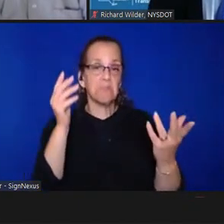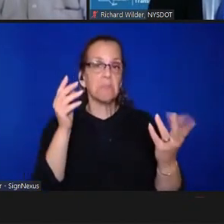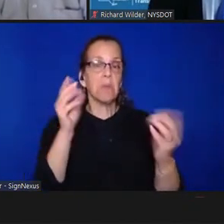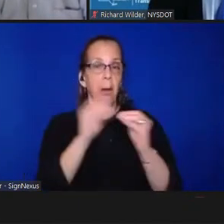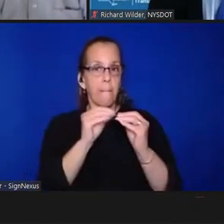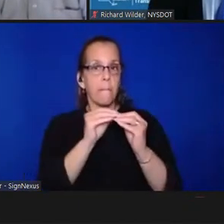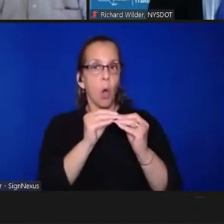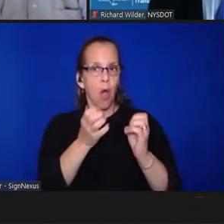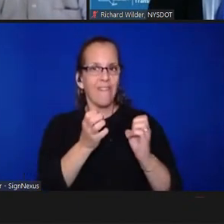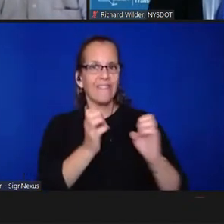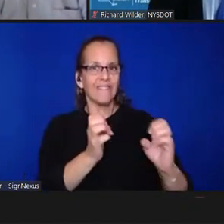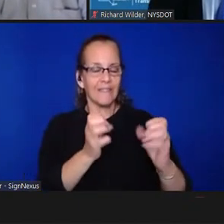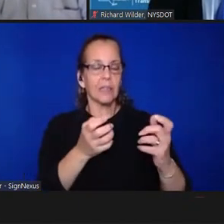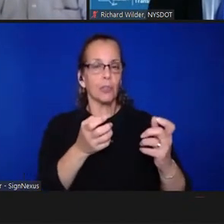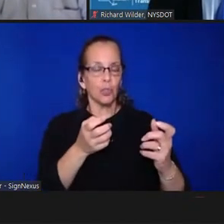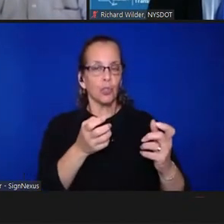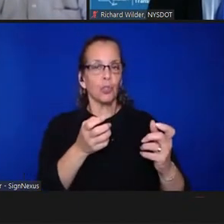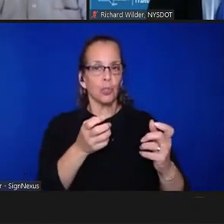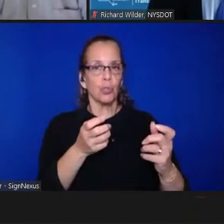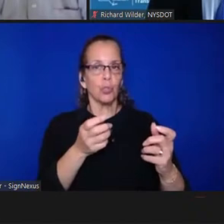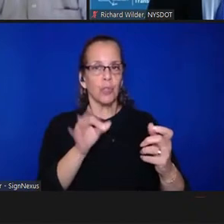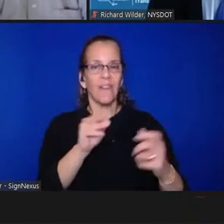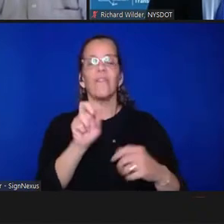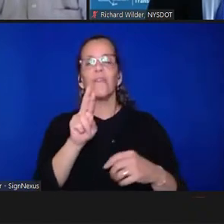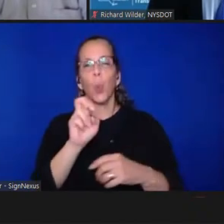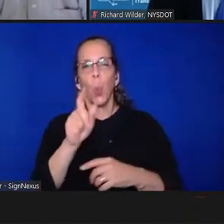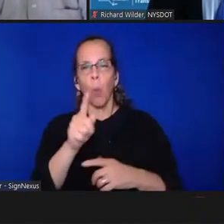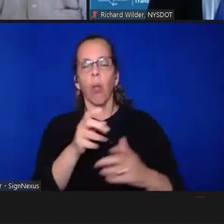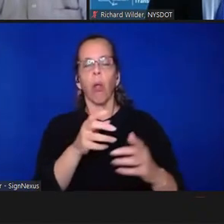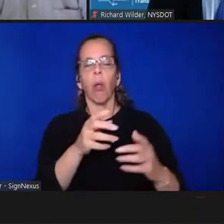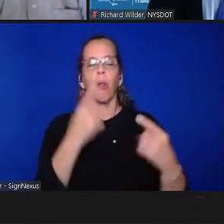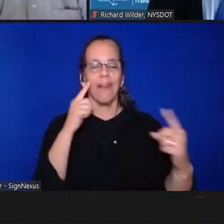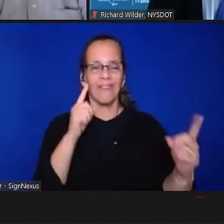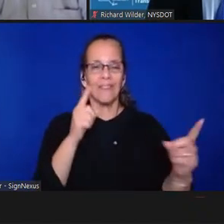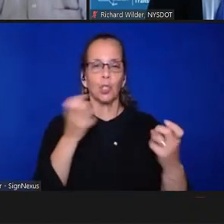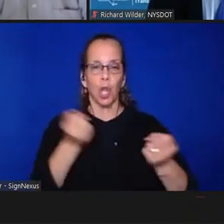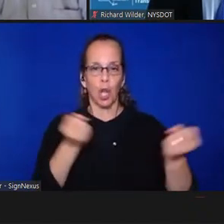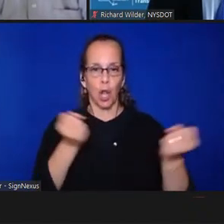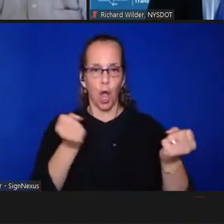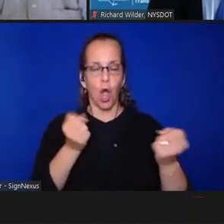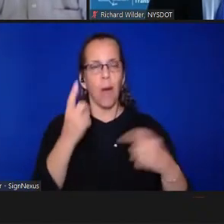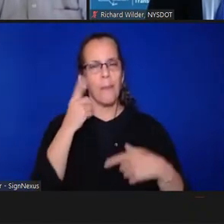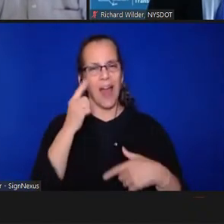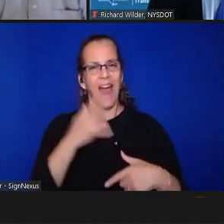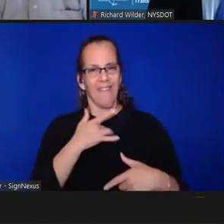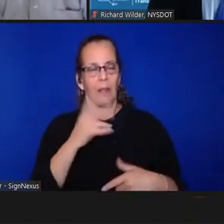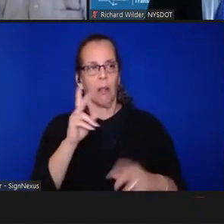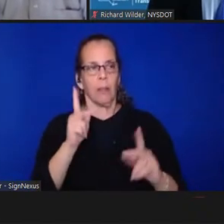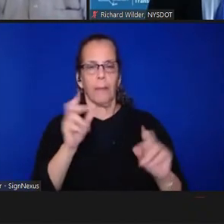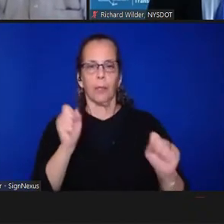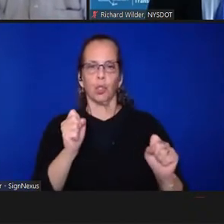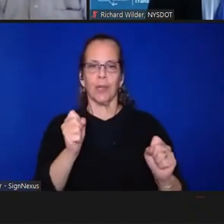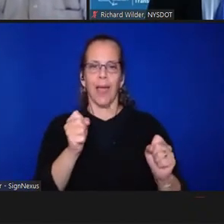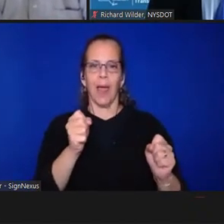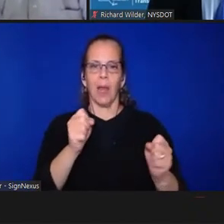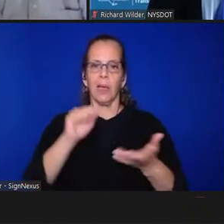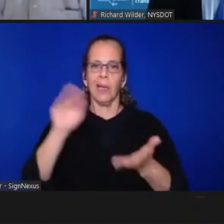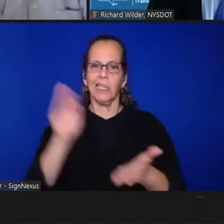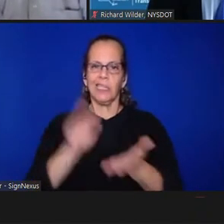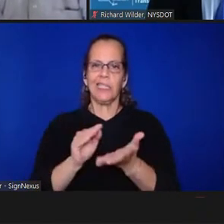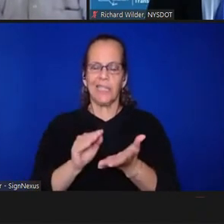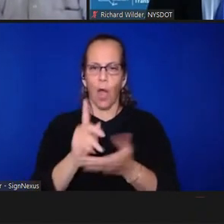on my own personal gas costs I believe a person is not a part of the direct problem they should get discounts on these fees 23 a day is about